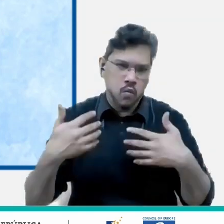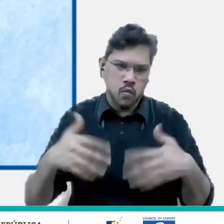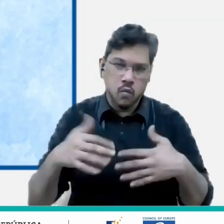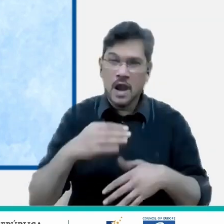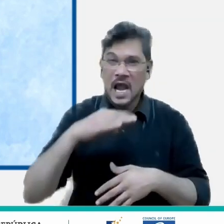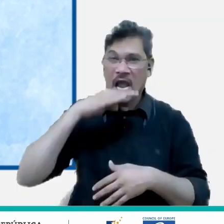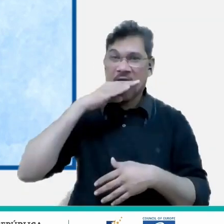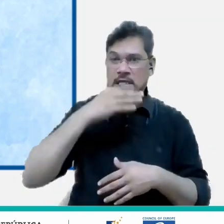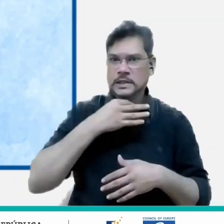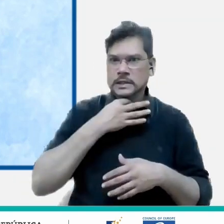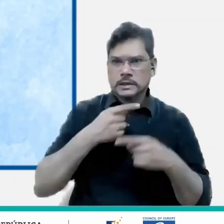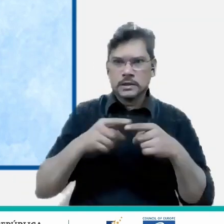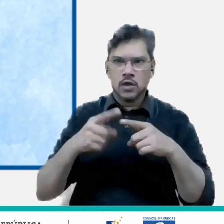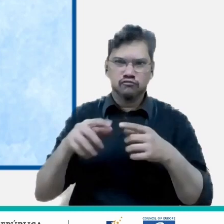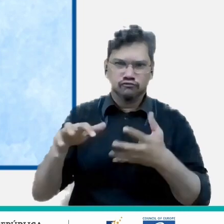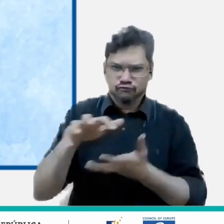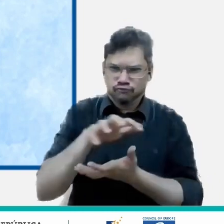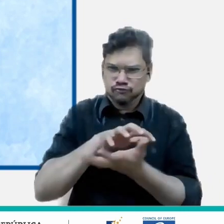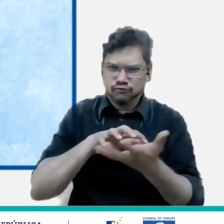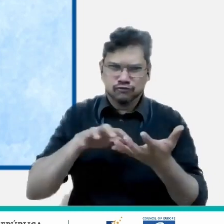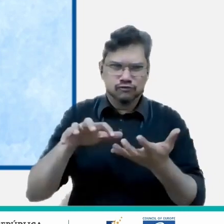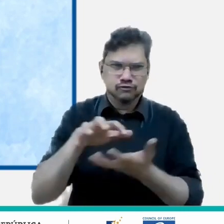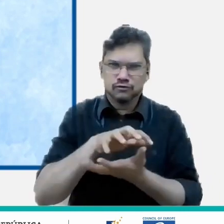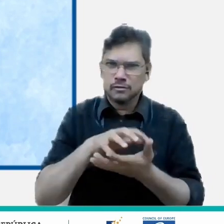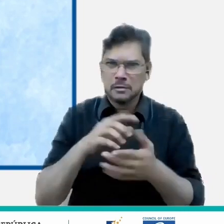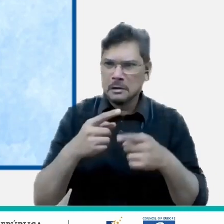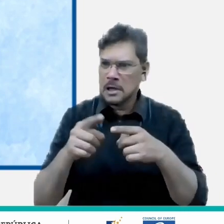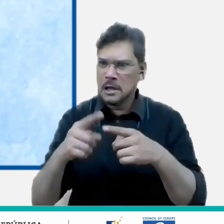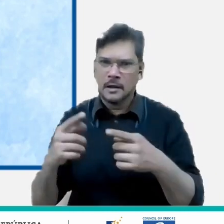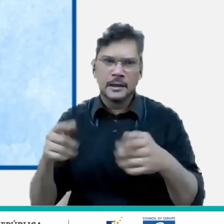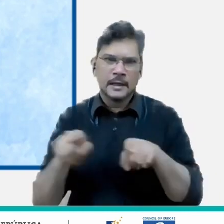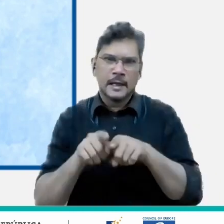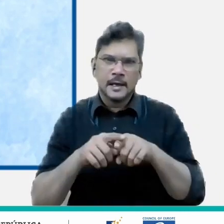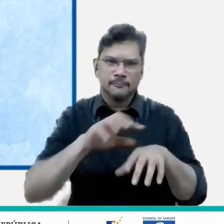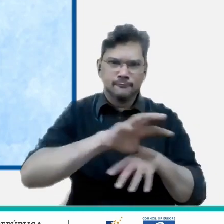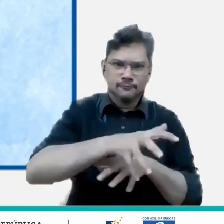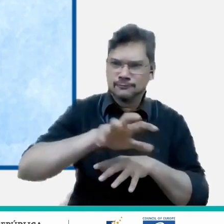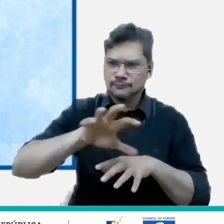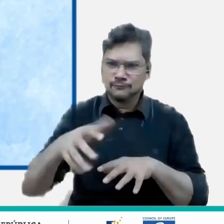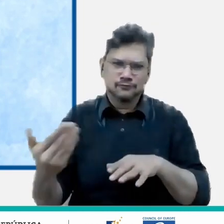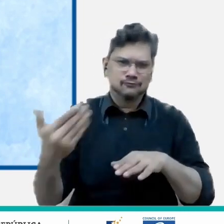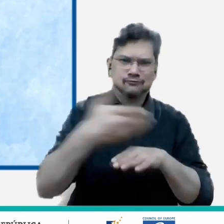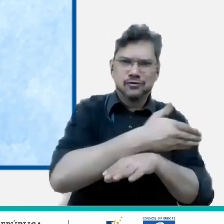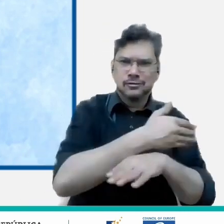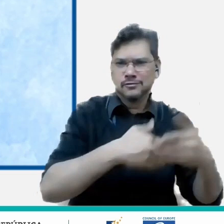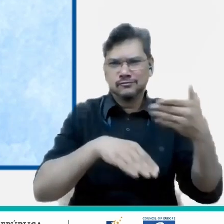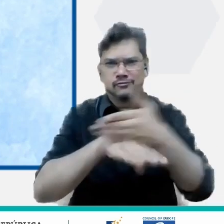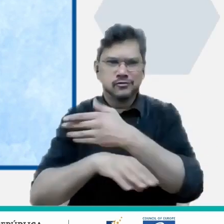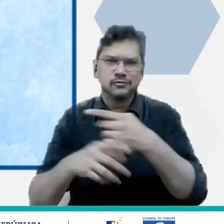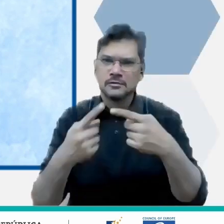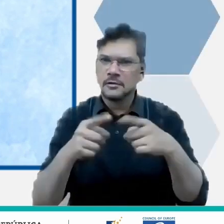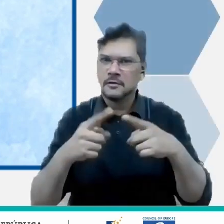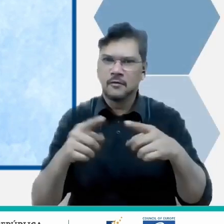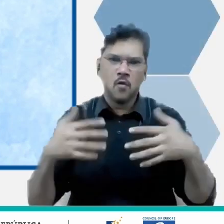the transboundary effects are the areas we need to work on most. This interdependency, I think, is one of the